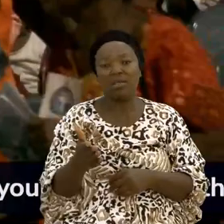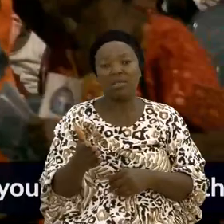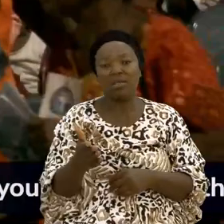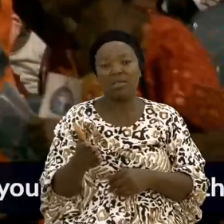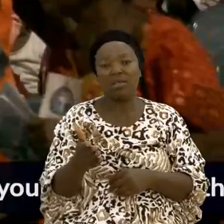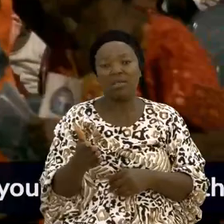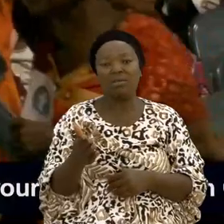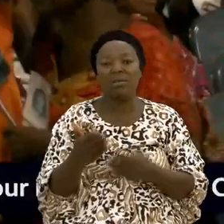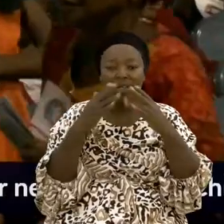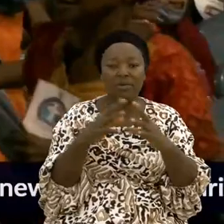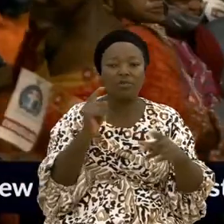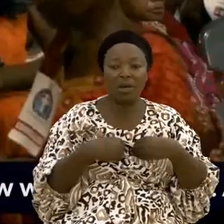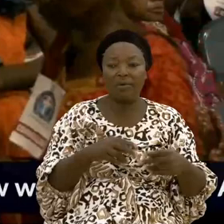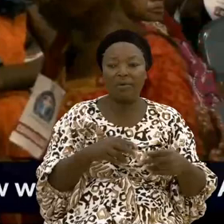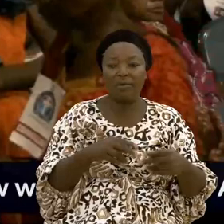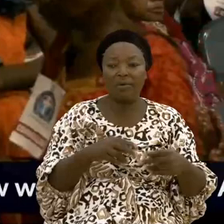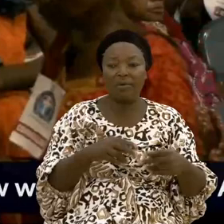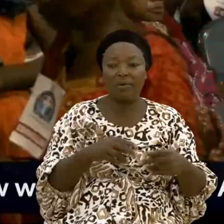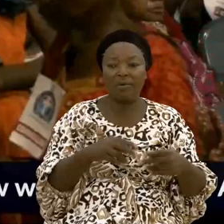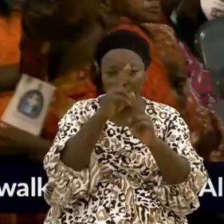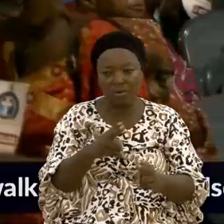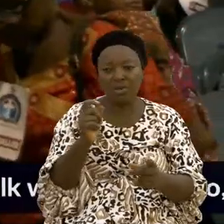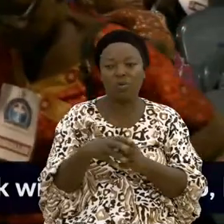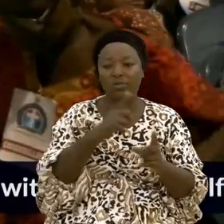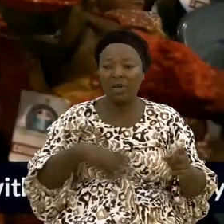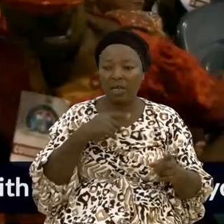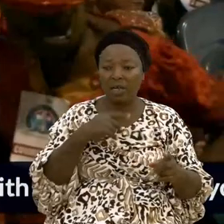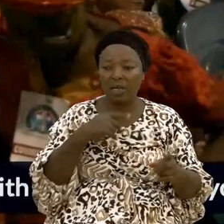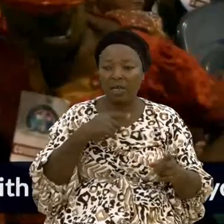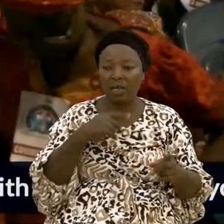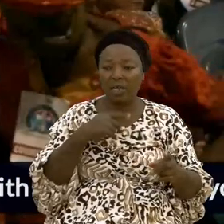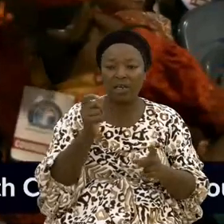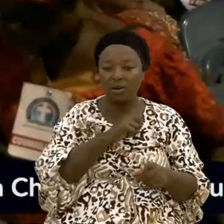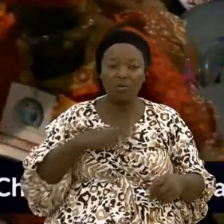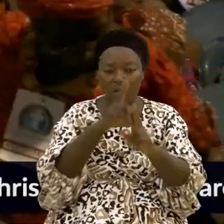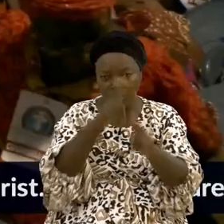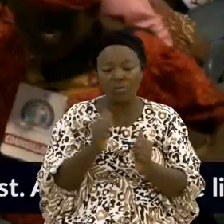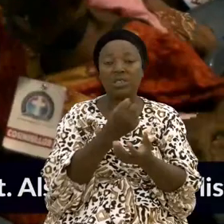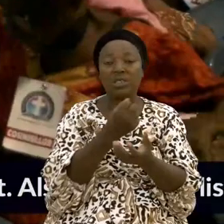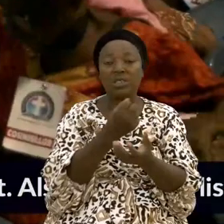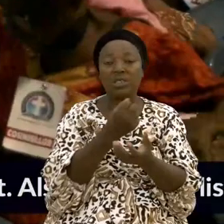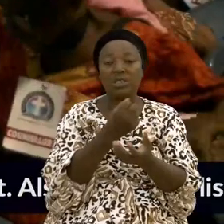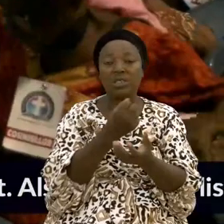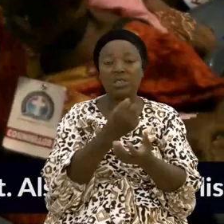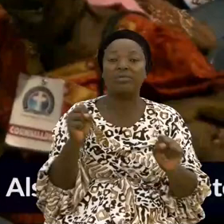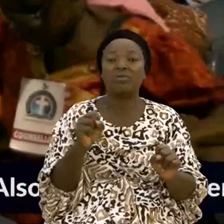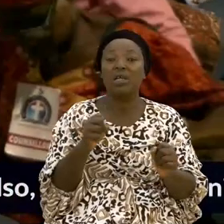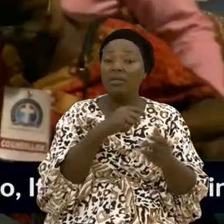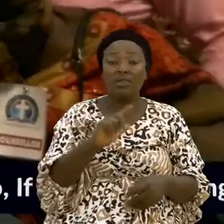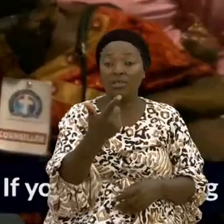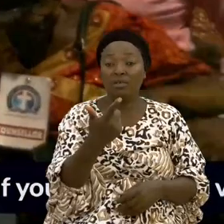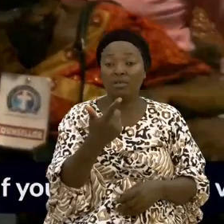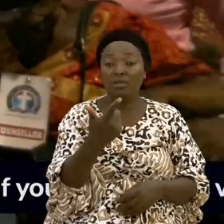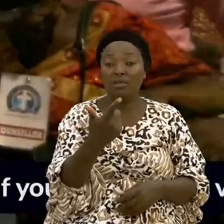honored the word of the Lord, and the Lord will honor you with salvation. This is your time.